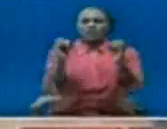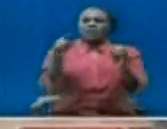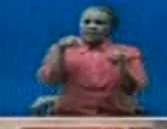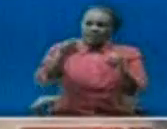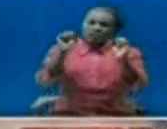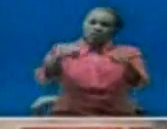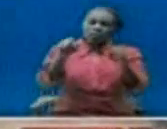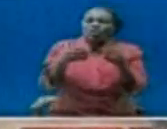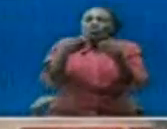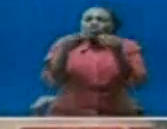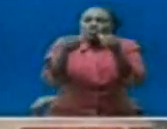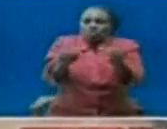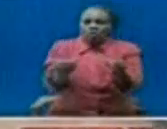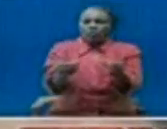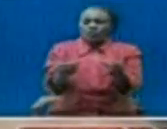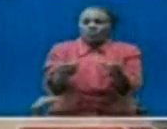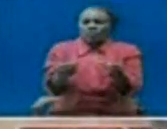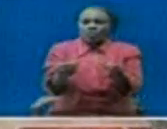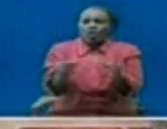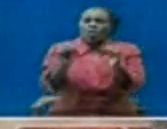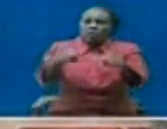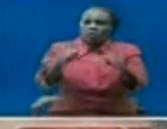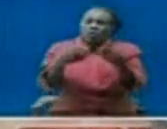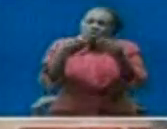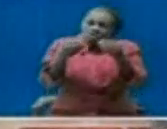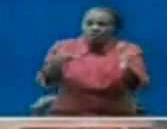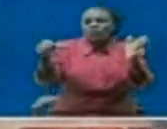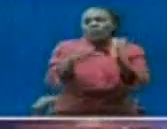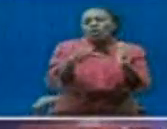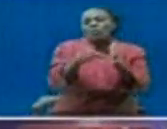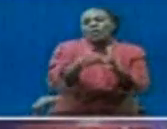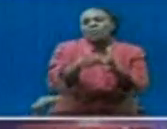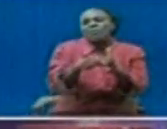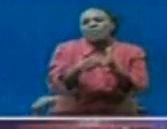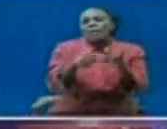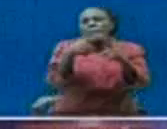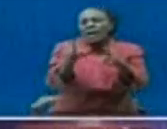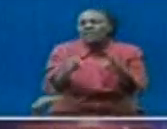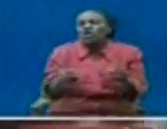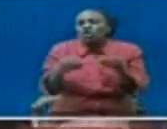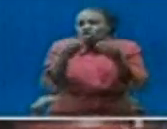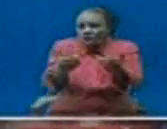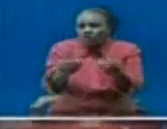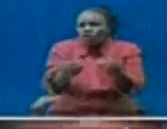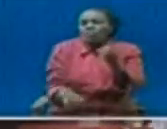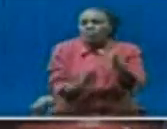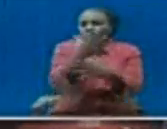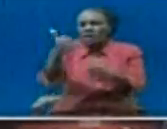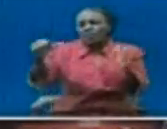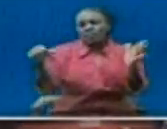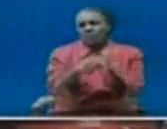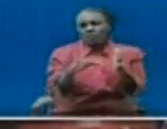it actually heal? Does it actually resolve the problems, or it resolves but creates new problems? Okay, Mheshimiwa,